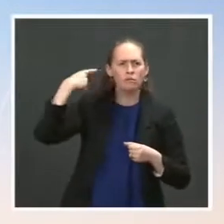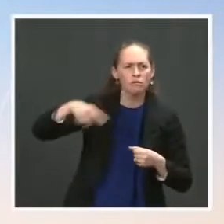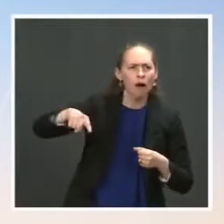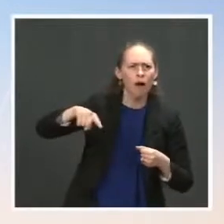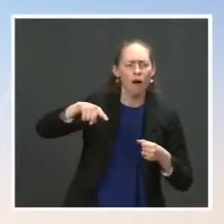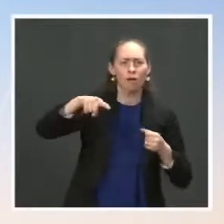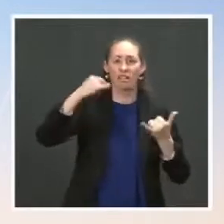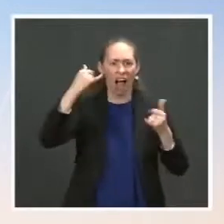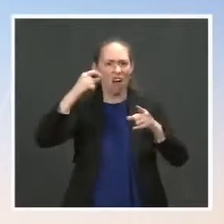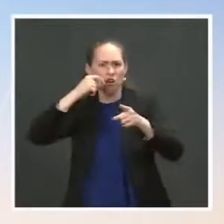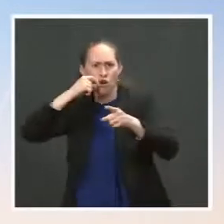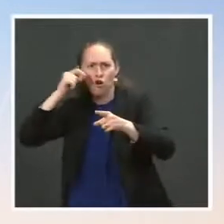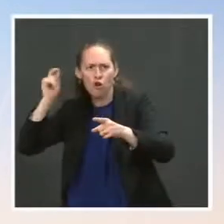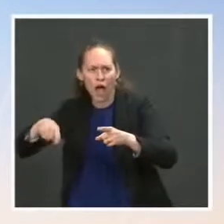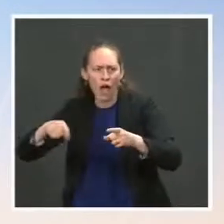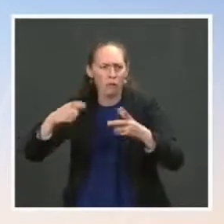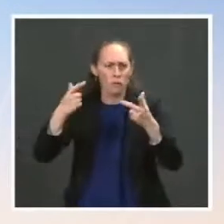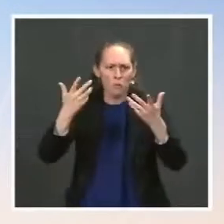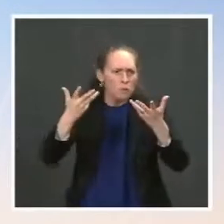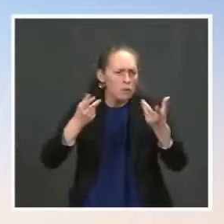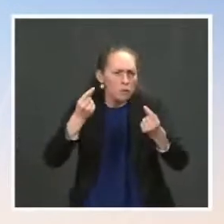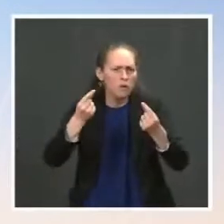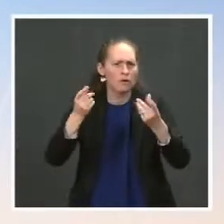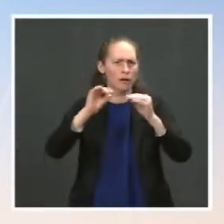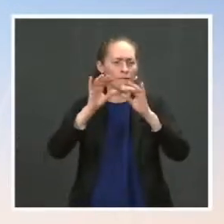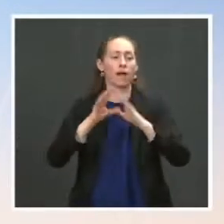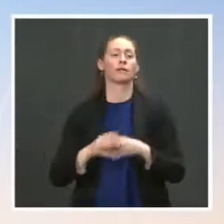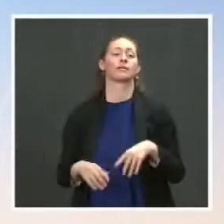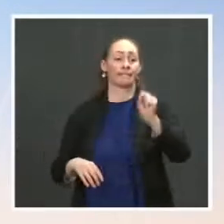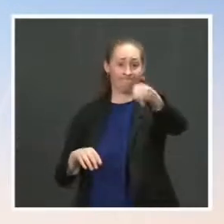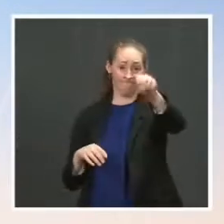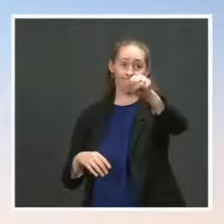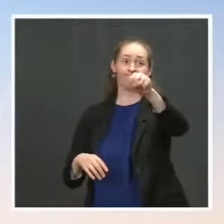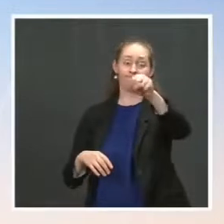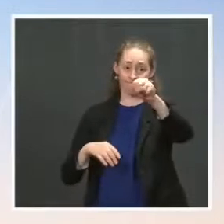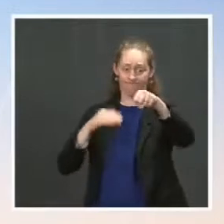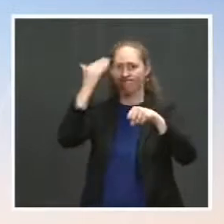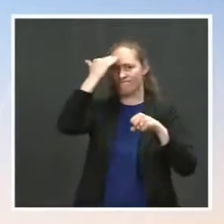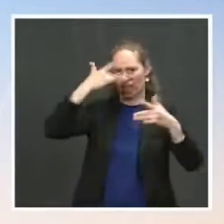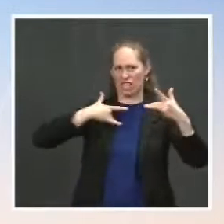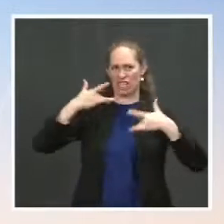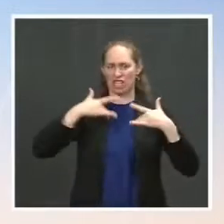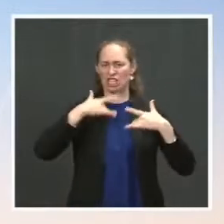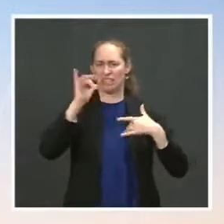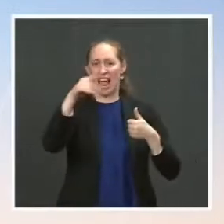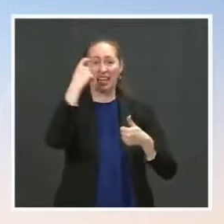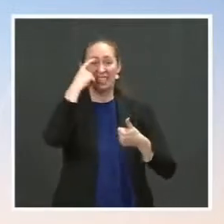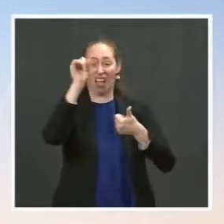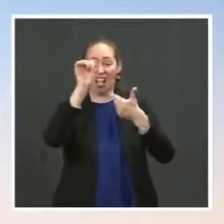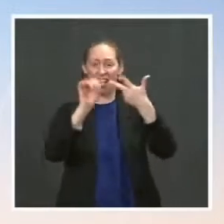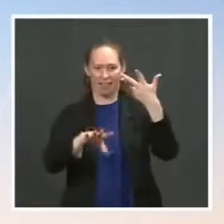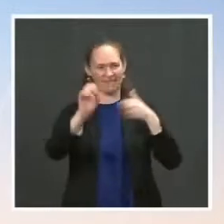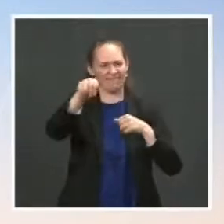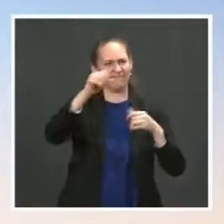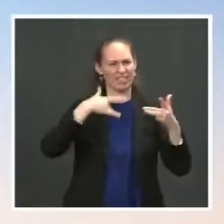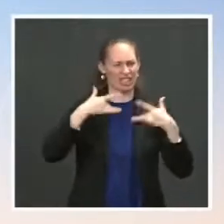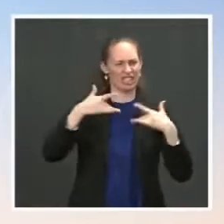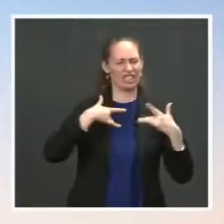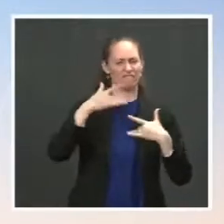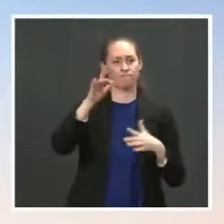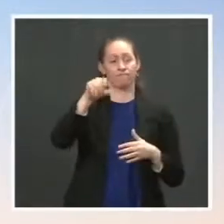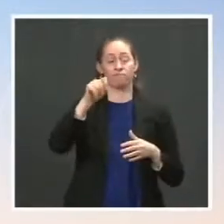You're absolutely right, Stephen. We've spoken, of course, about our concerns about exactly those issues. I will say that first that this is a proposal